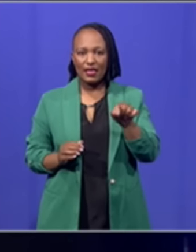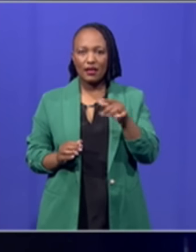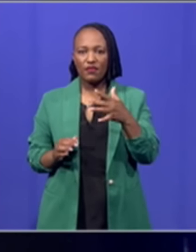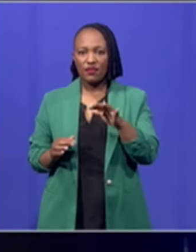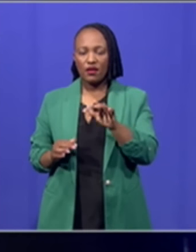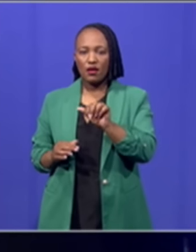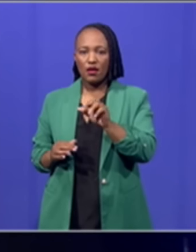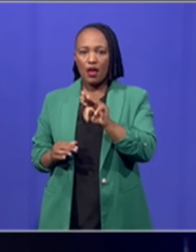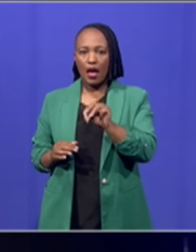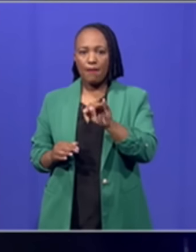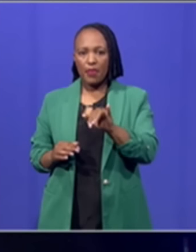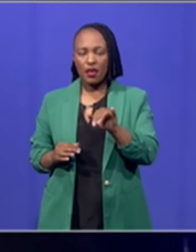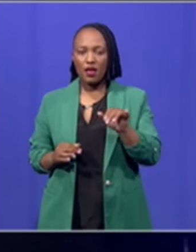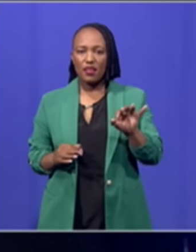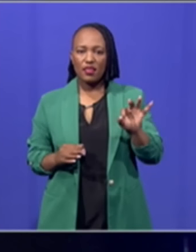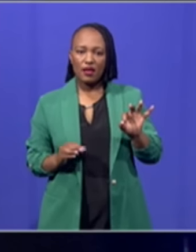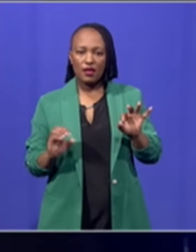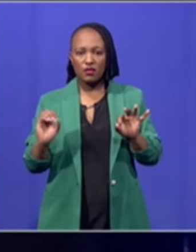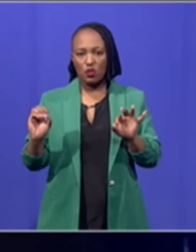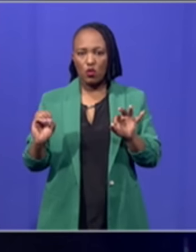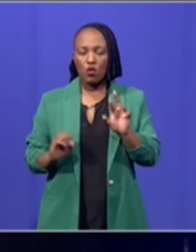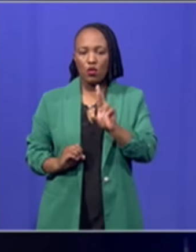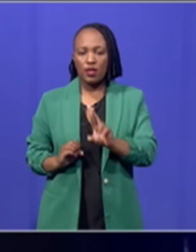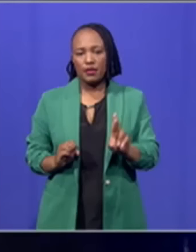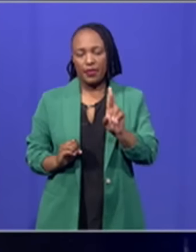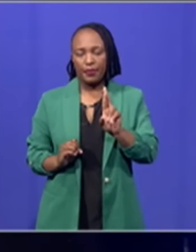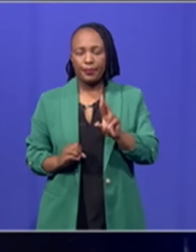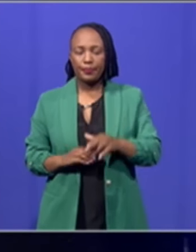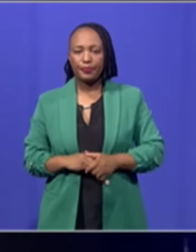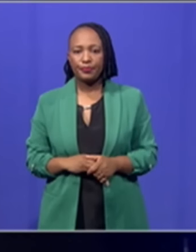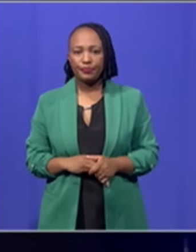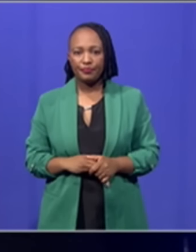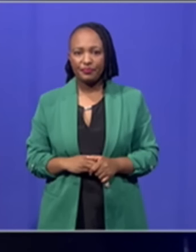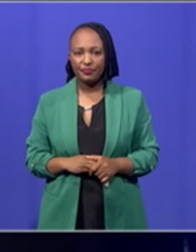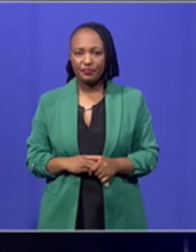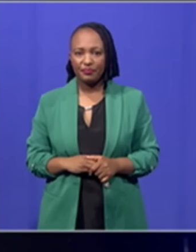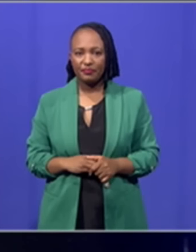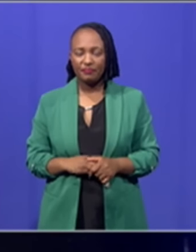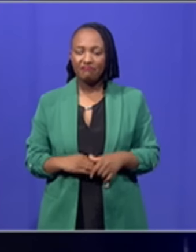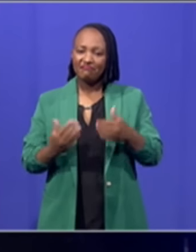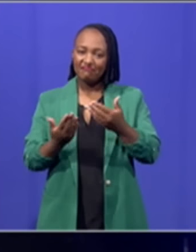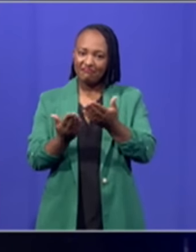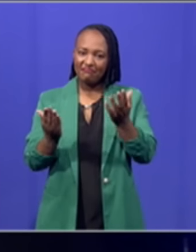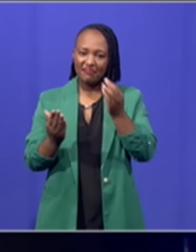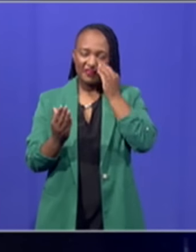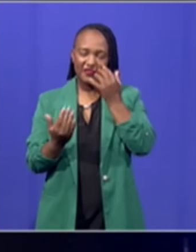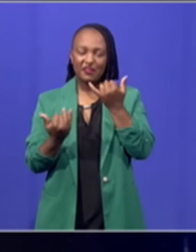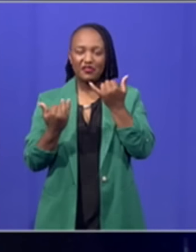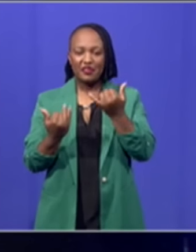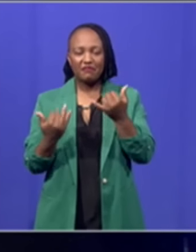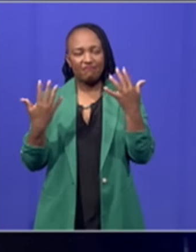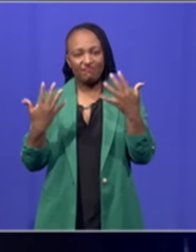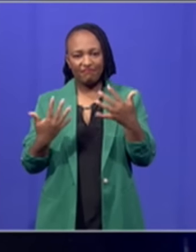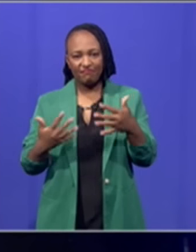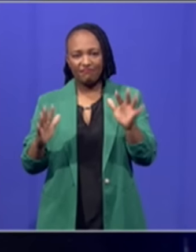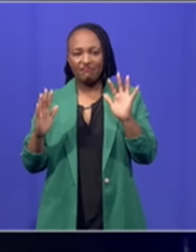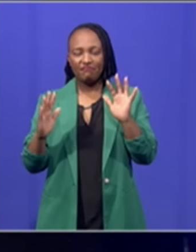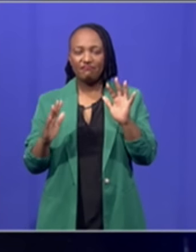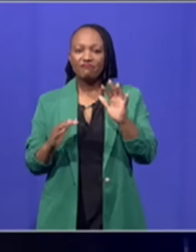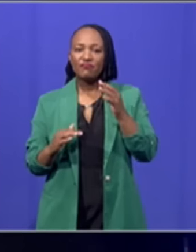Army Rocket ka dino di le 3 go lefela kwa Rustenburg. Mothoetso di lekalo tsa maitsiweng